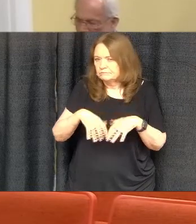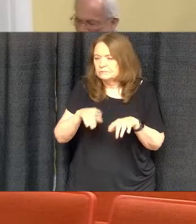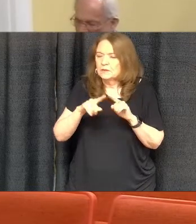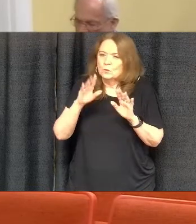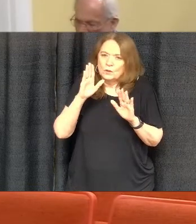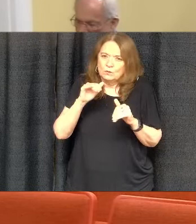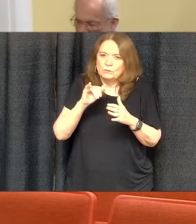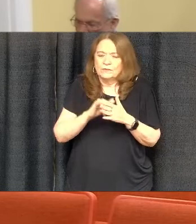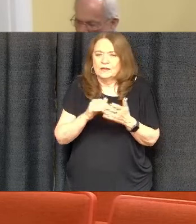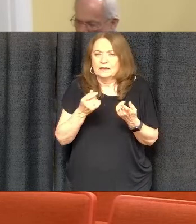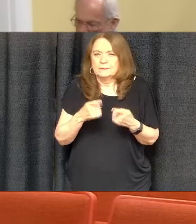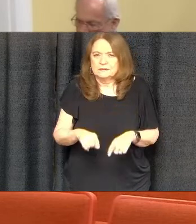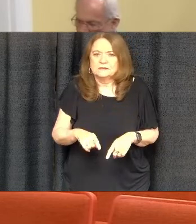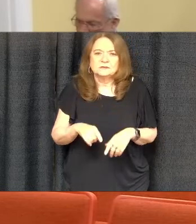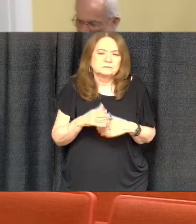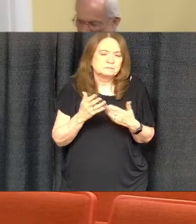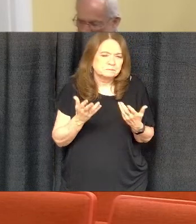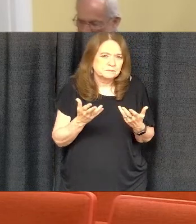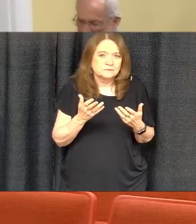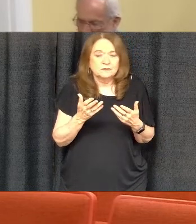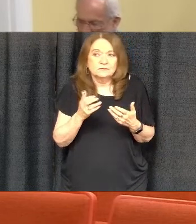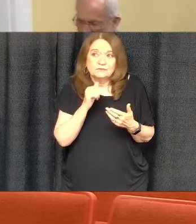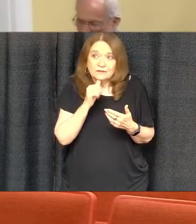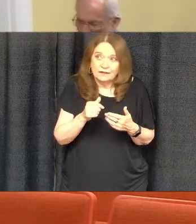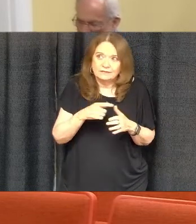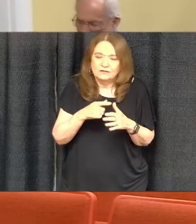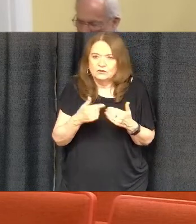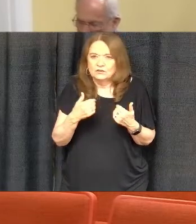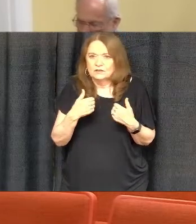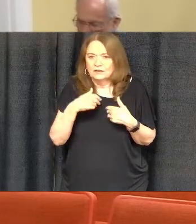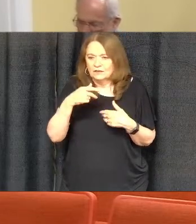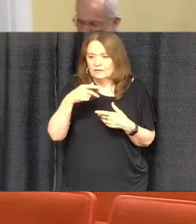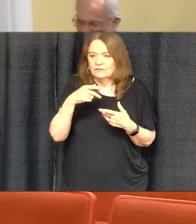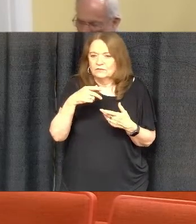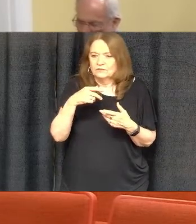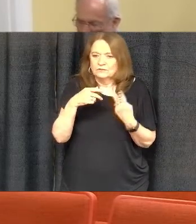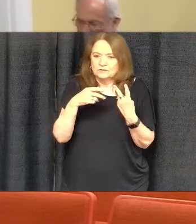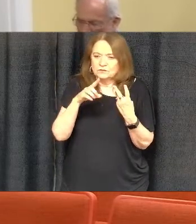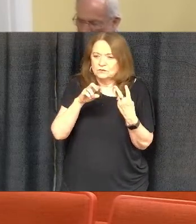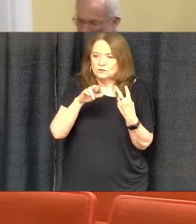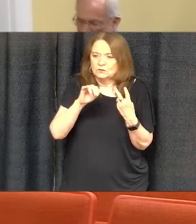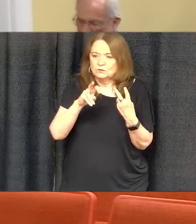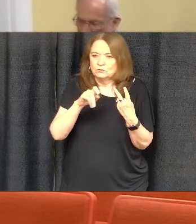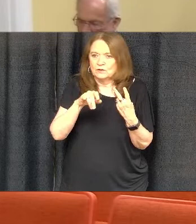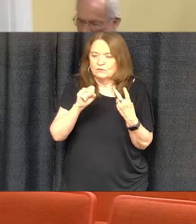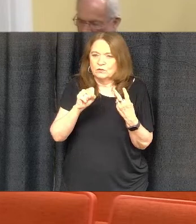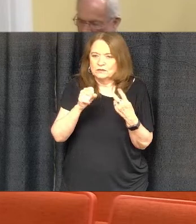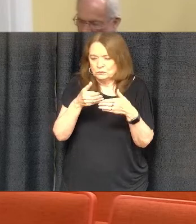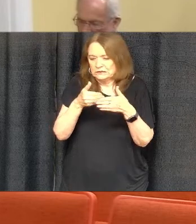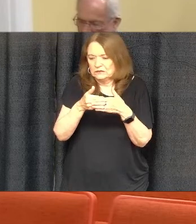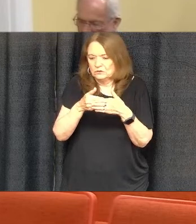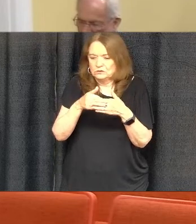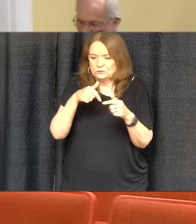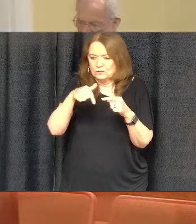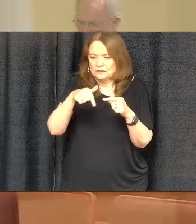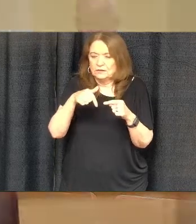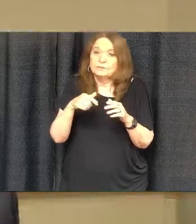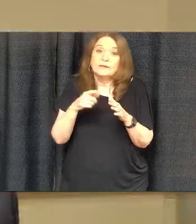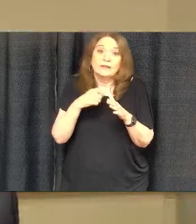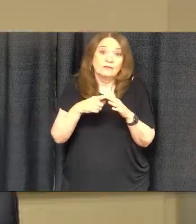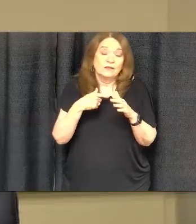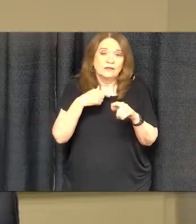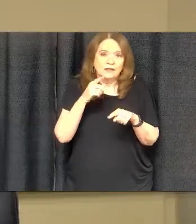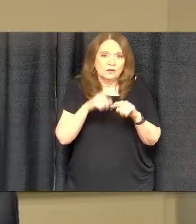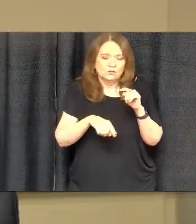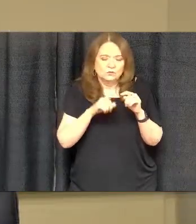that does happen. Otherwise, you're gonna have two driveways pretty close back and forth right there. Okay, and then I couldn't really,